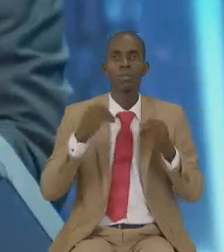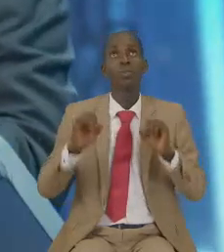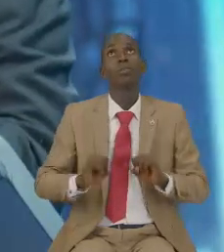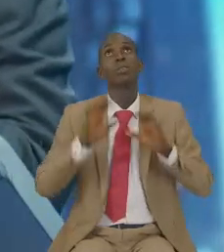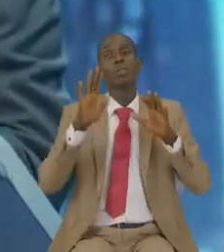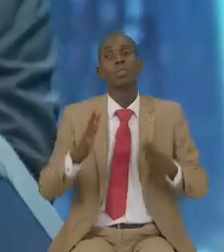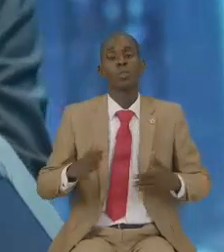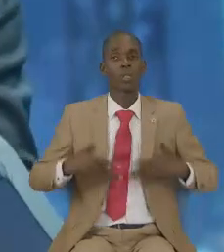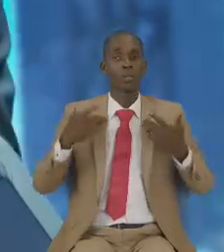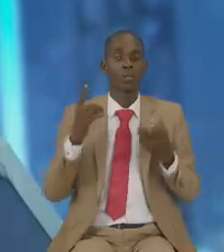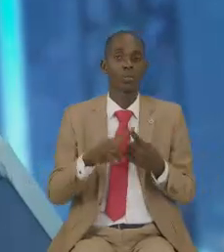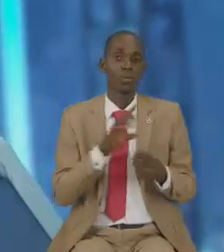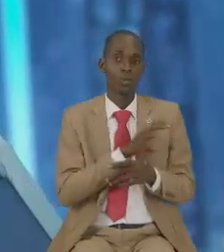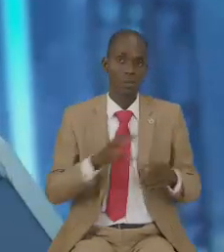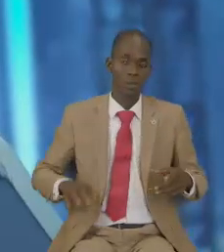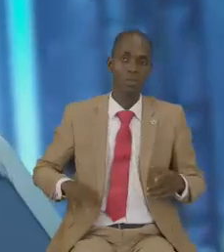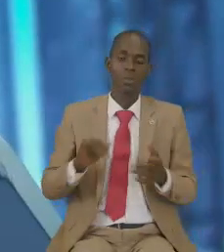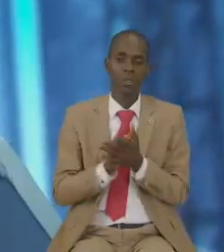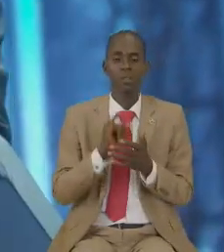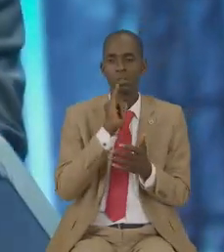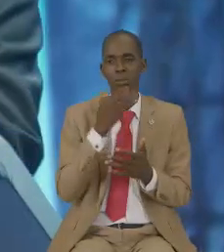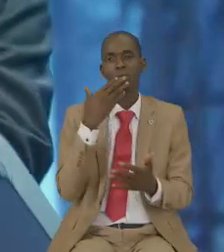That's very good.